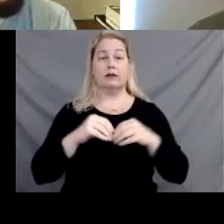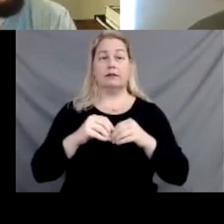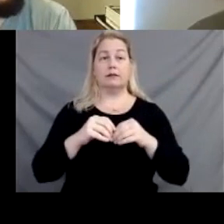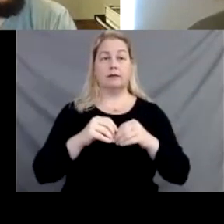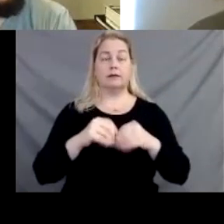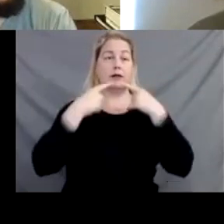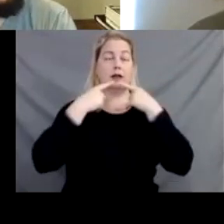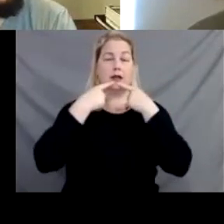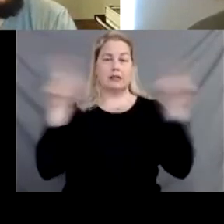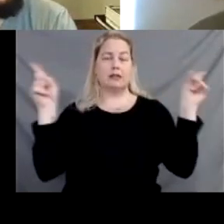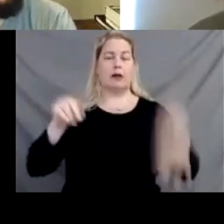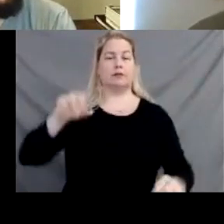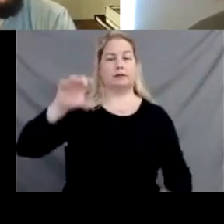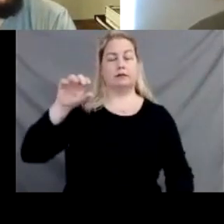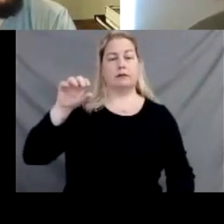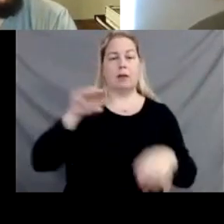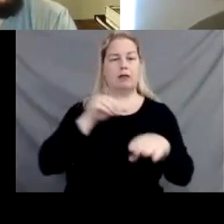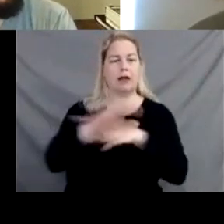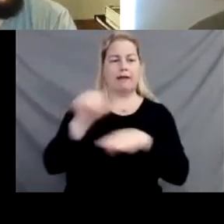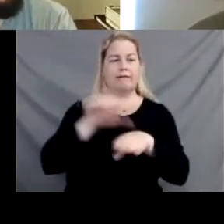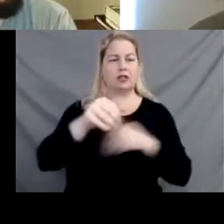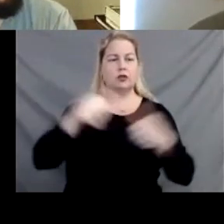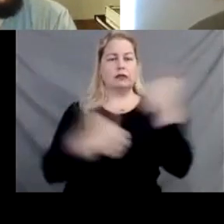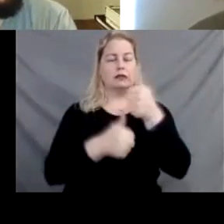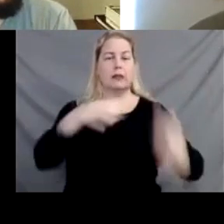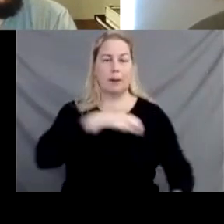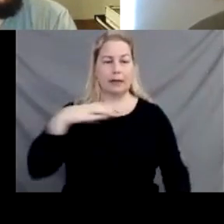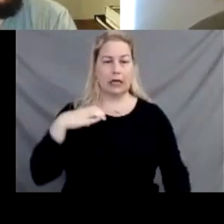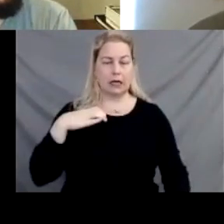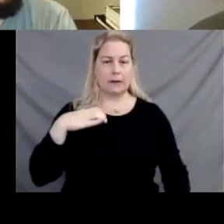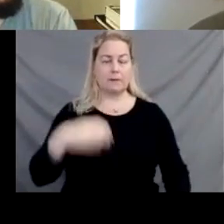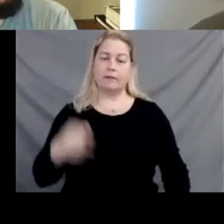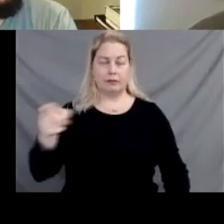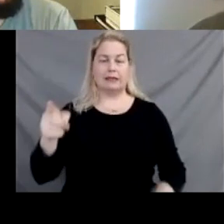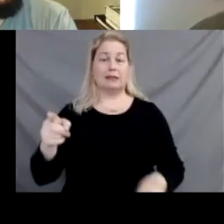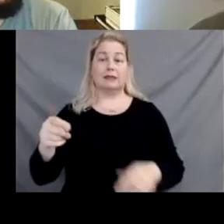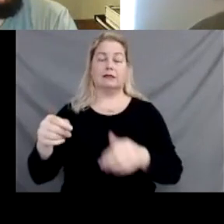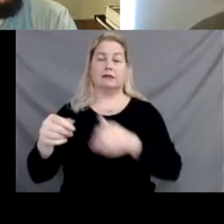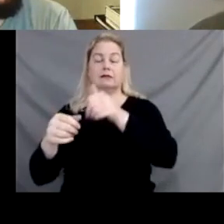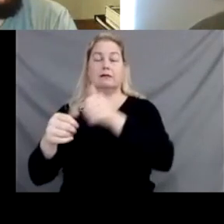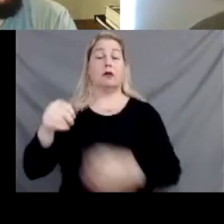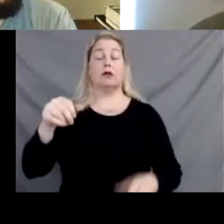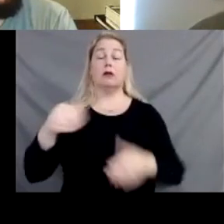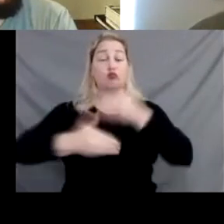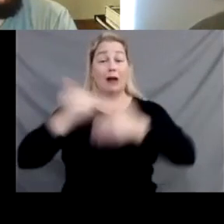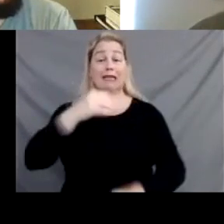Budgeting Subcommittee. So this is part of the process and planning group. Wally, did you want to say anything about